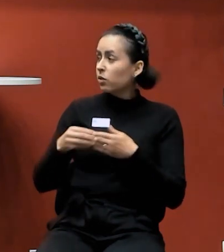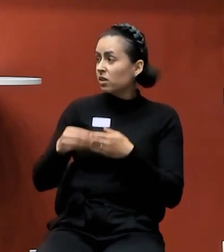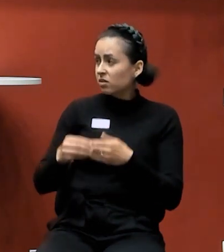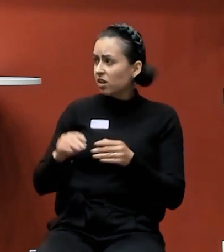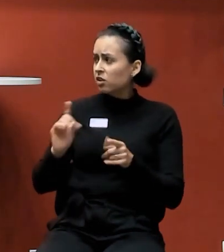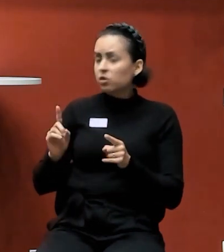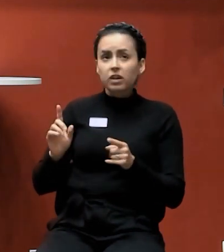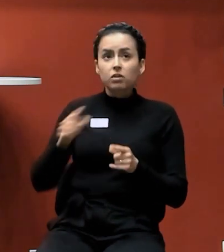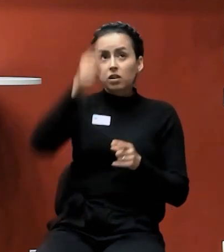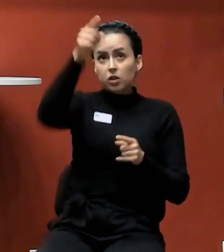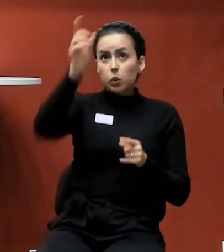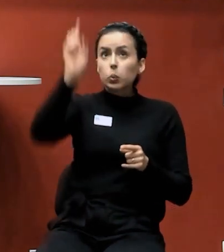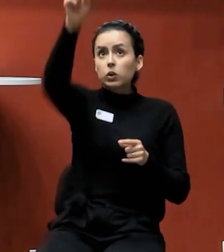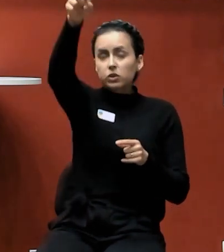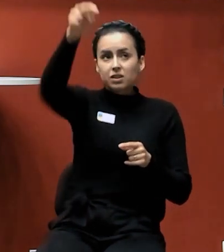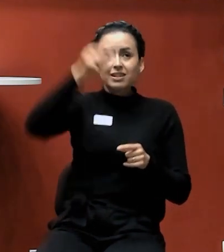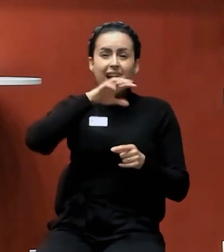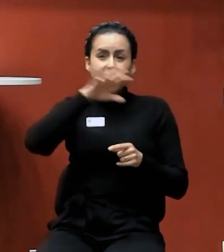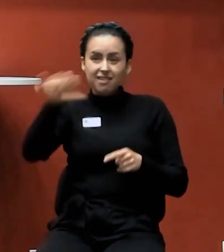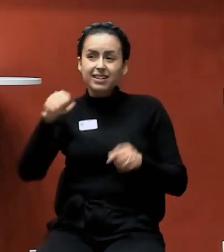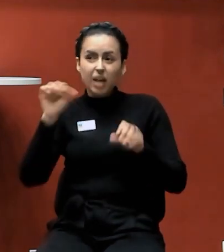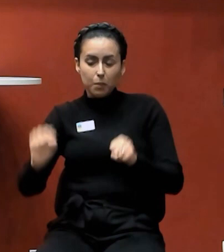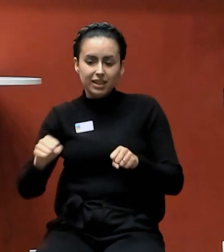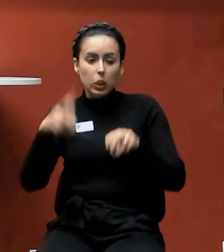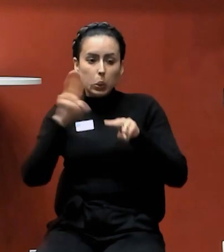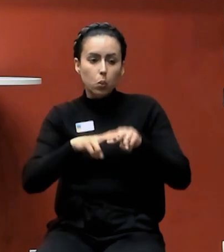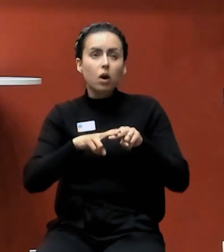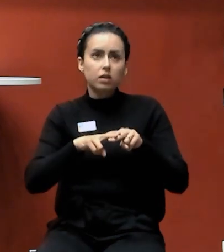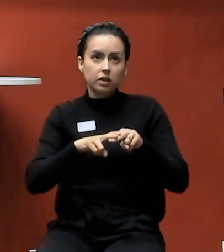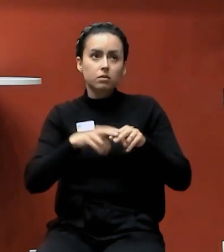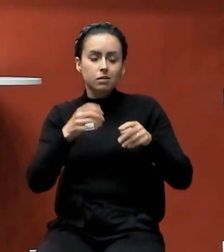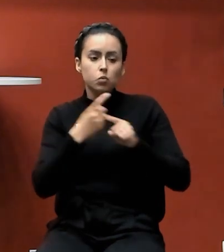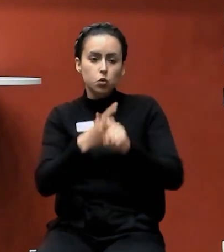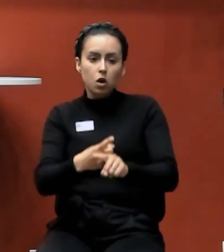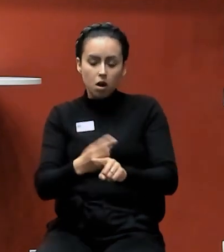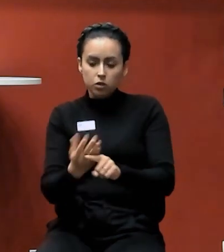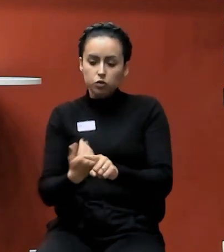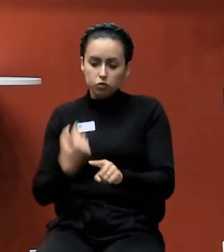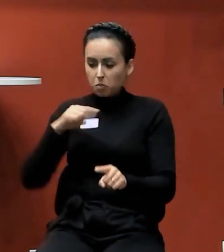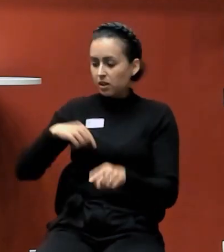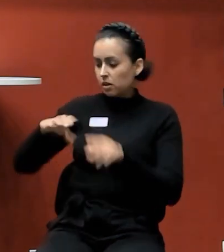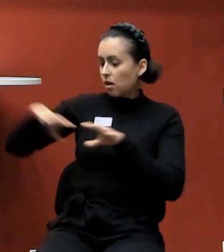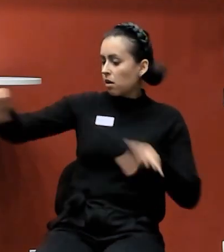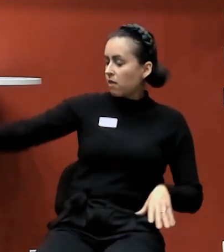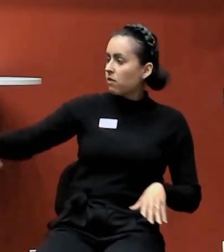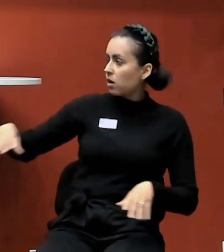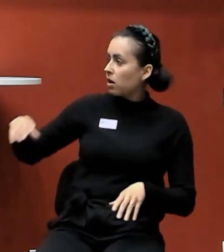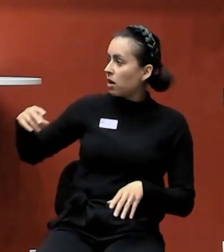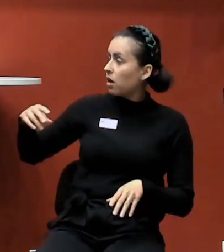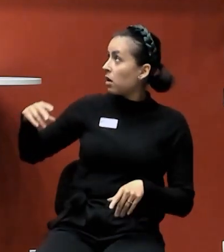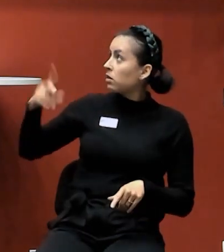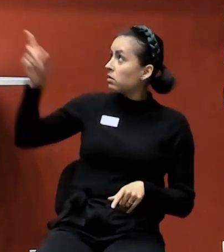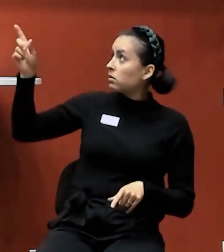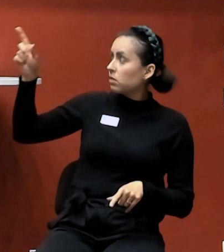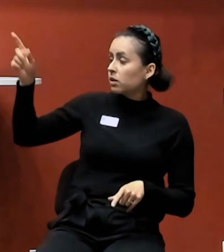sorry, everybody needs to bring a chair because we're going to be showing a film on the stage. So could you all go and get a